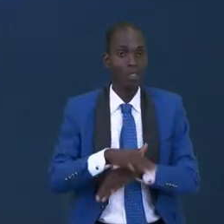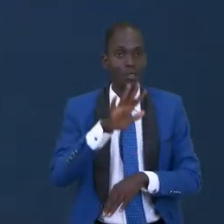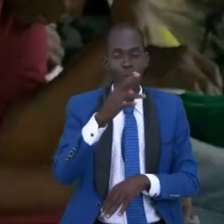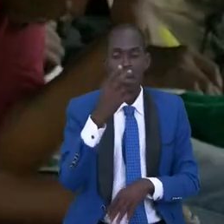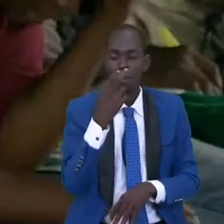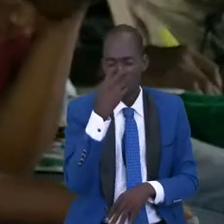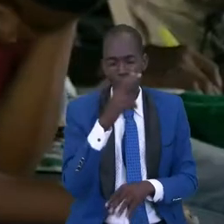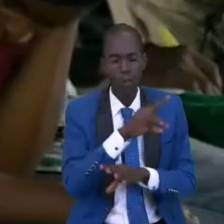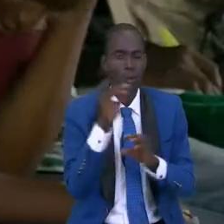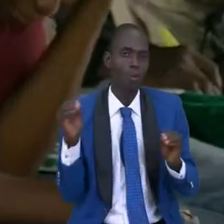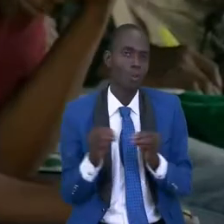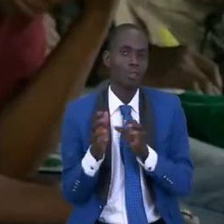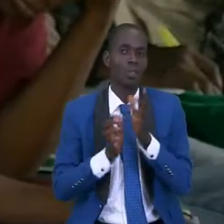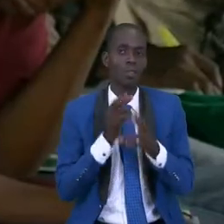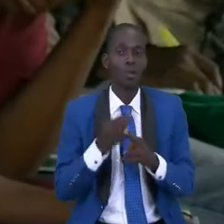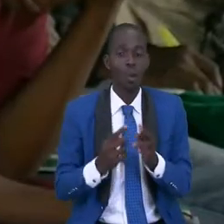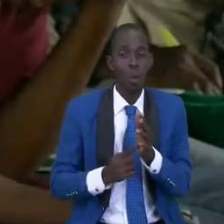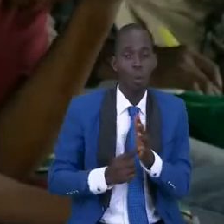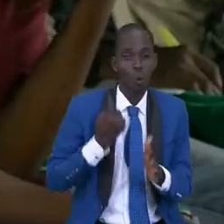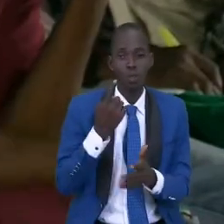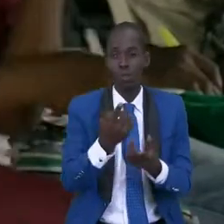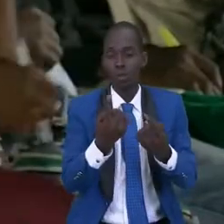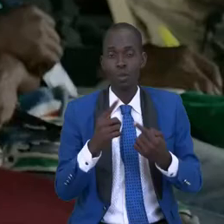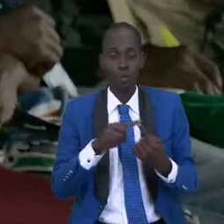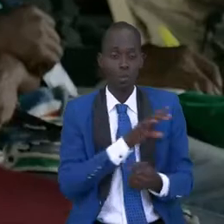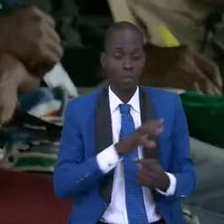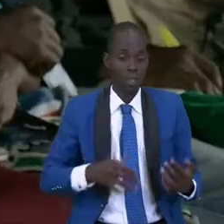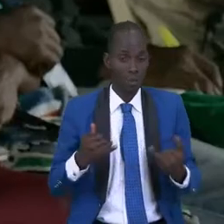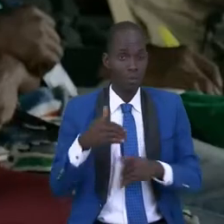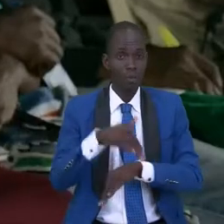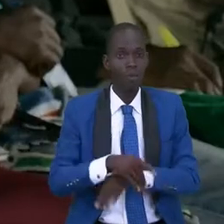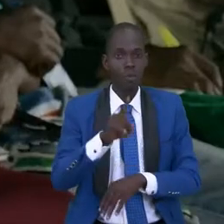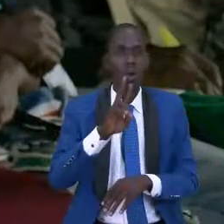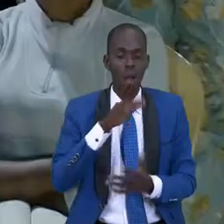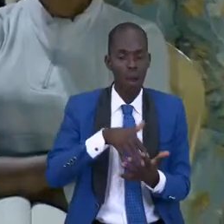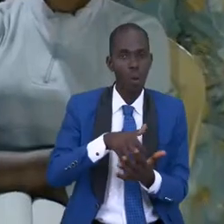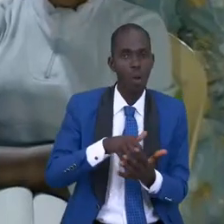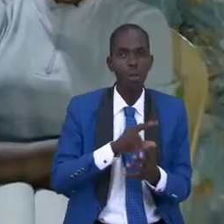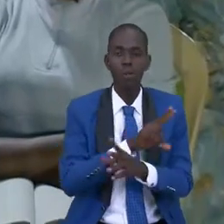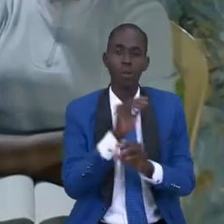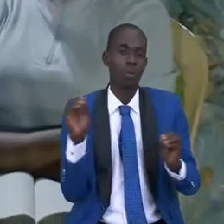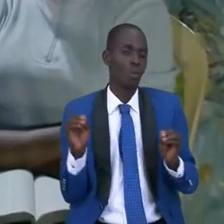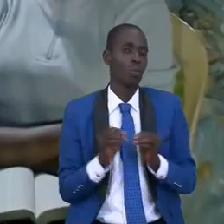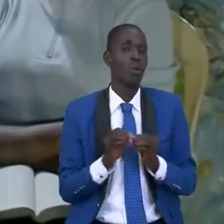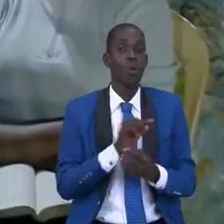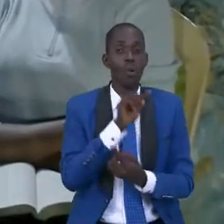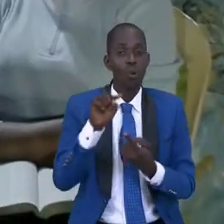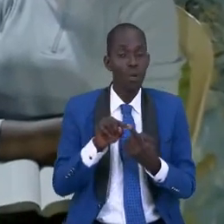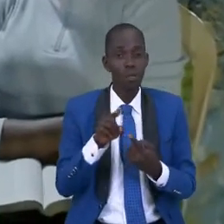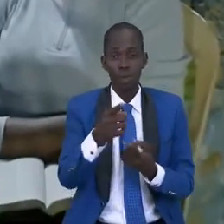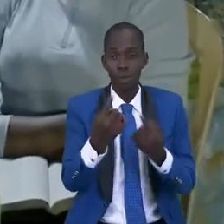no more. Once you come to Christ tonight, you are weak no more. Once you come to